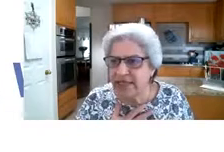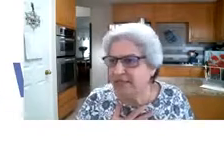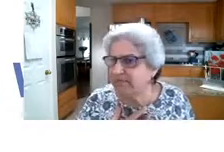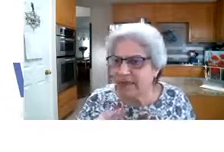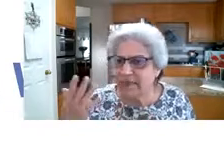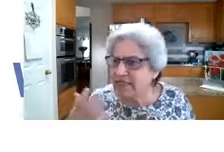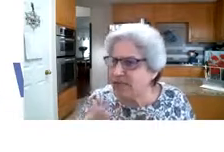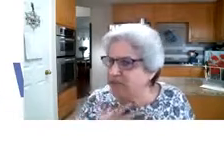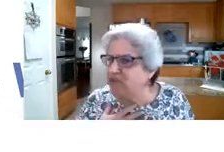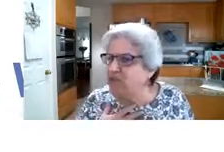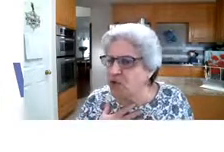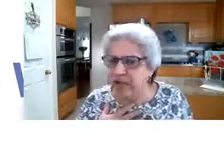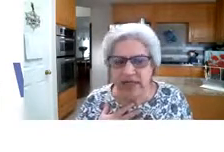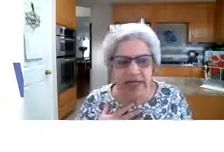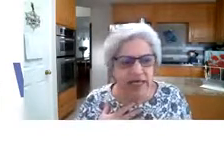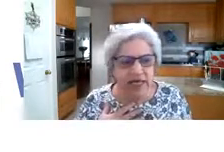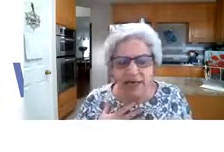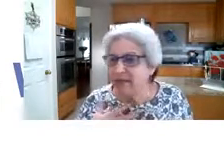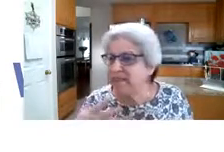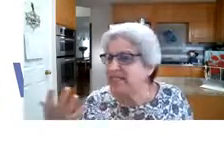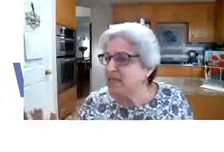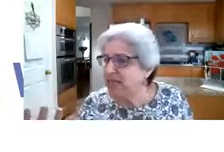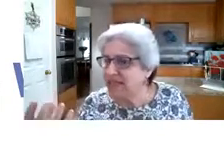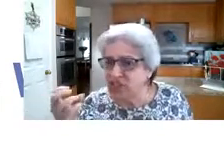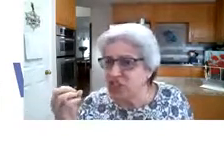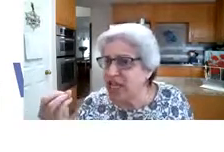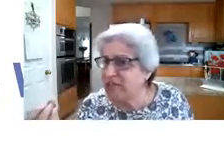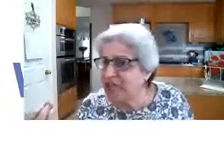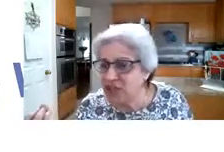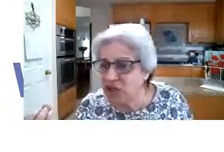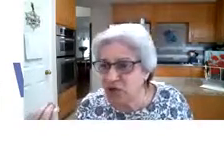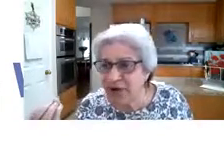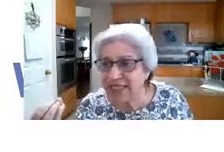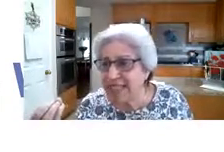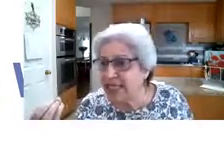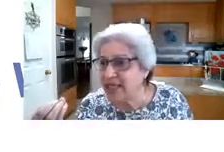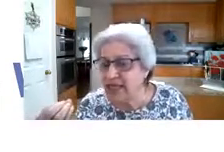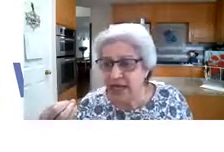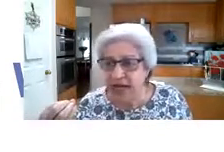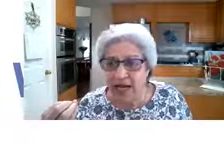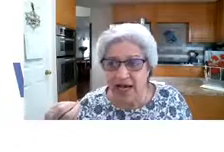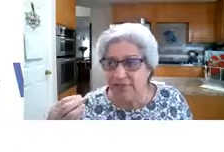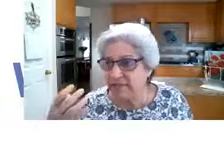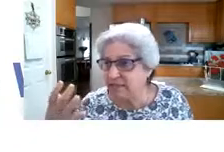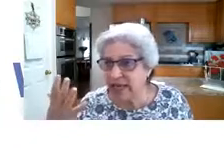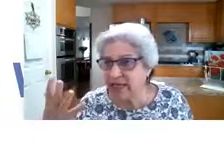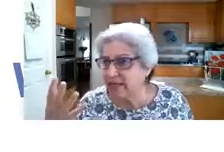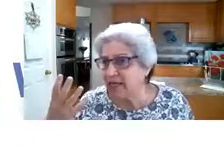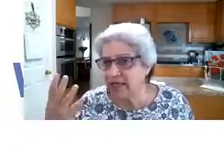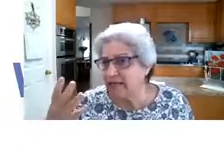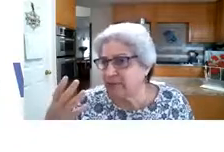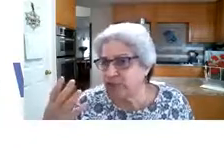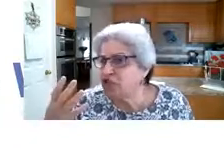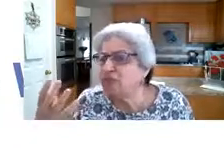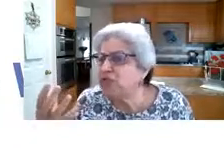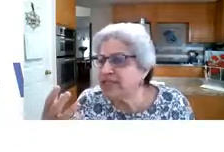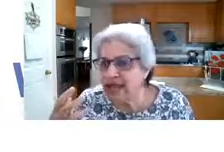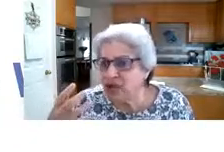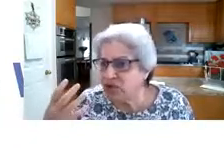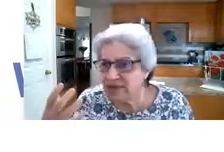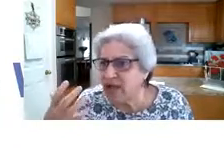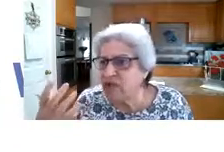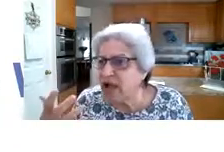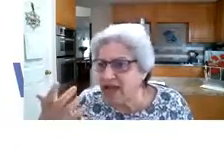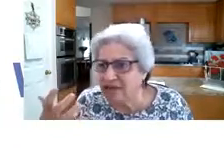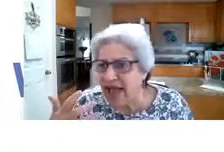body. Maybe it's something foreign. Maybe it's something that's shaped incorrectly, like a tumor